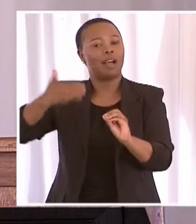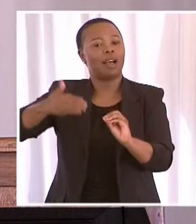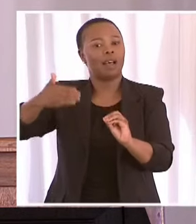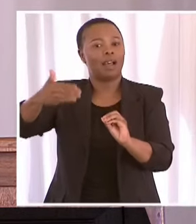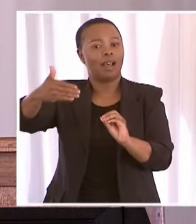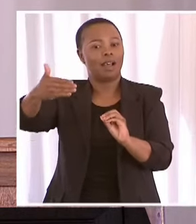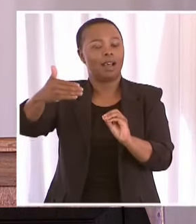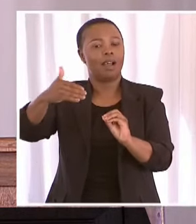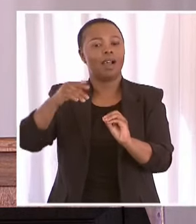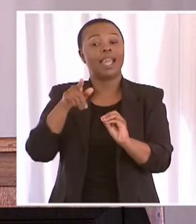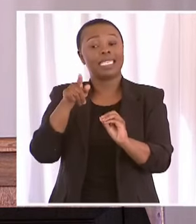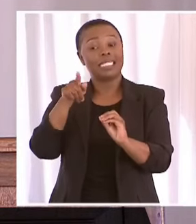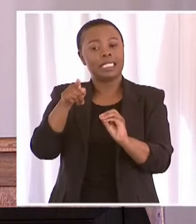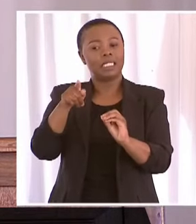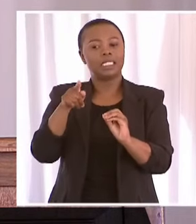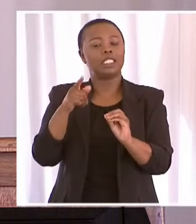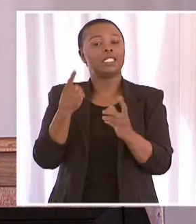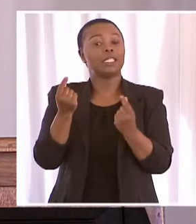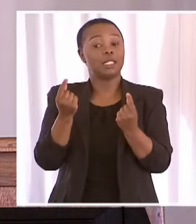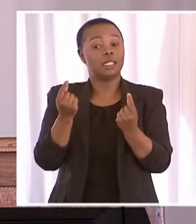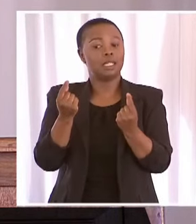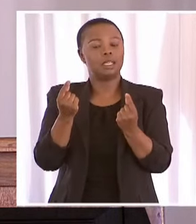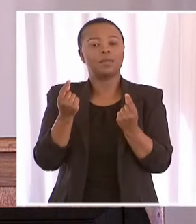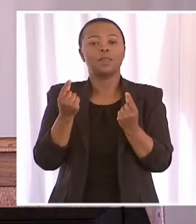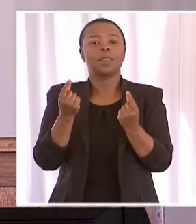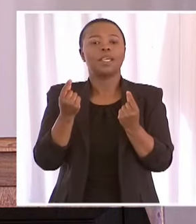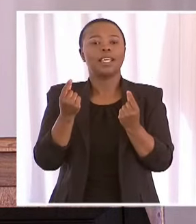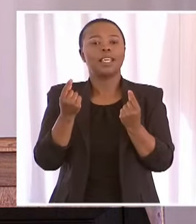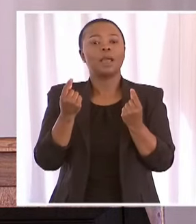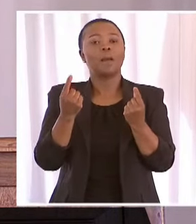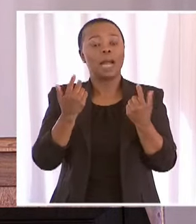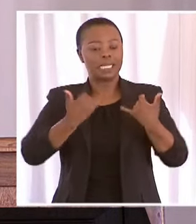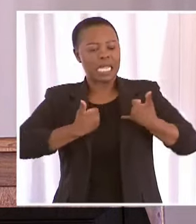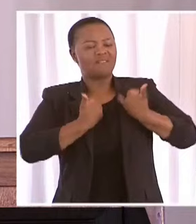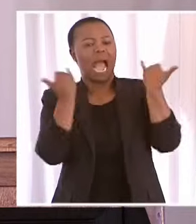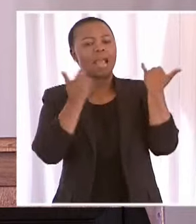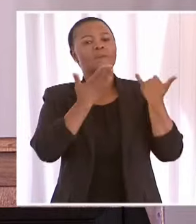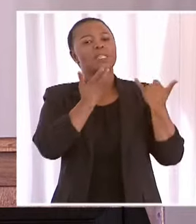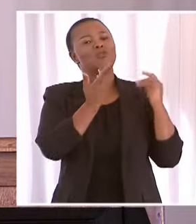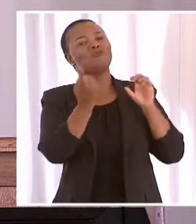is when he started inviting me to join them.